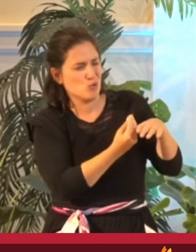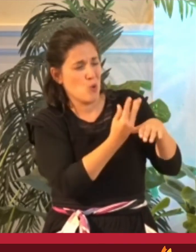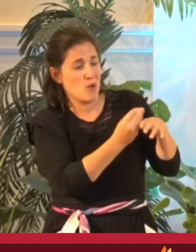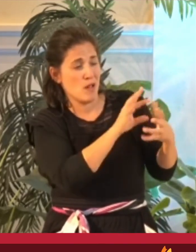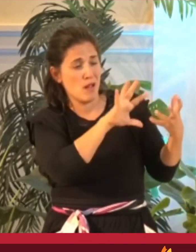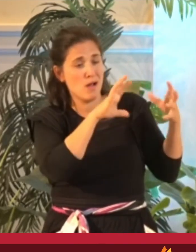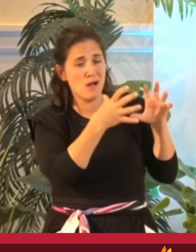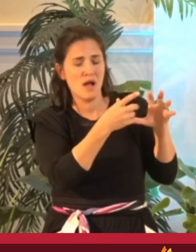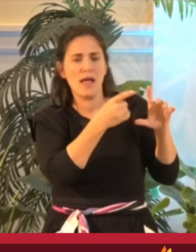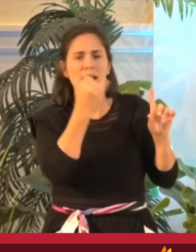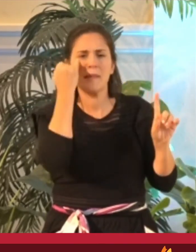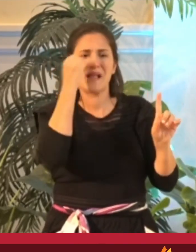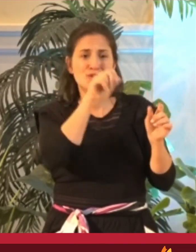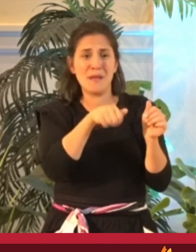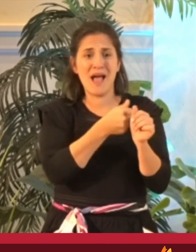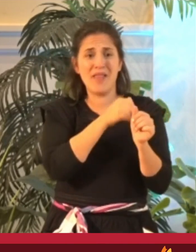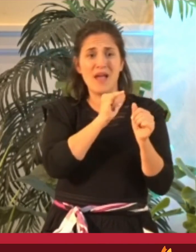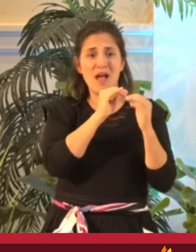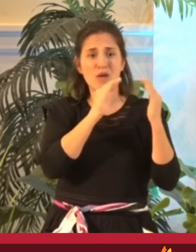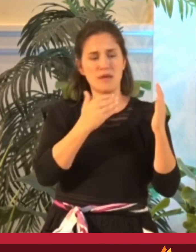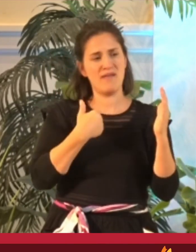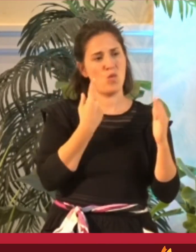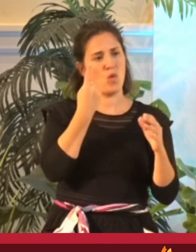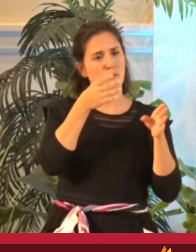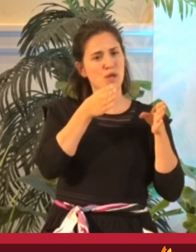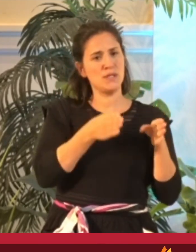someone sitting alone?